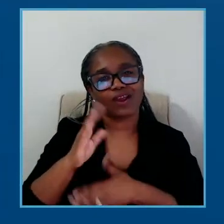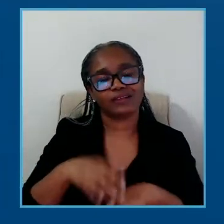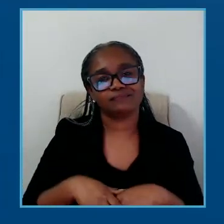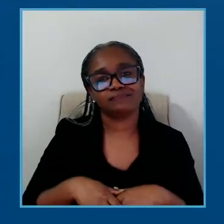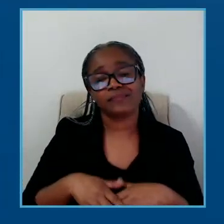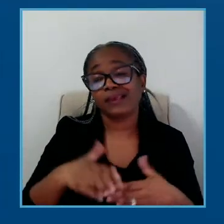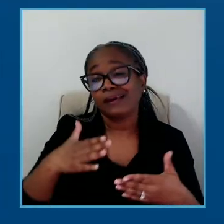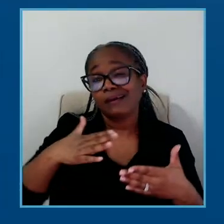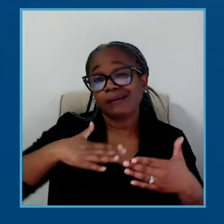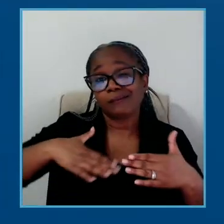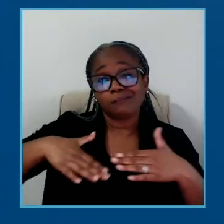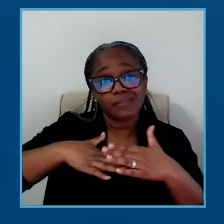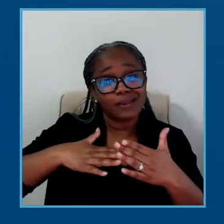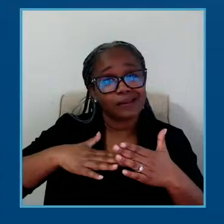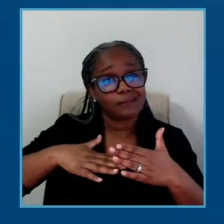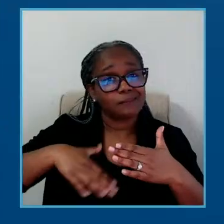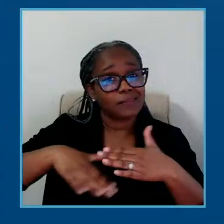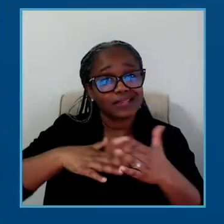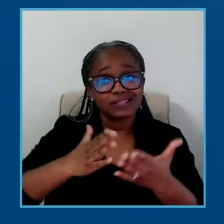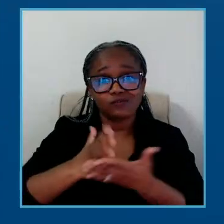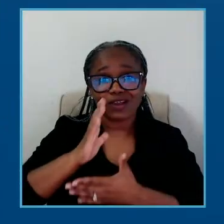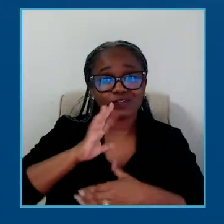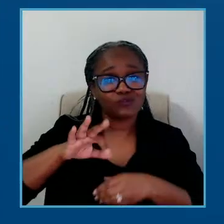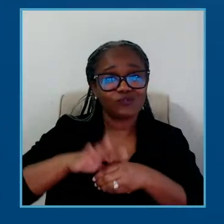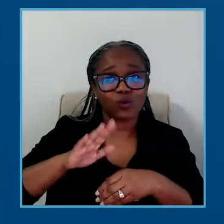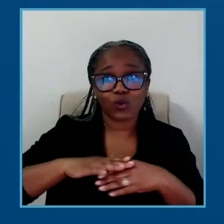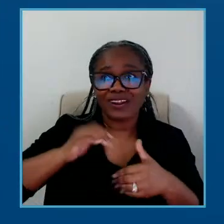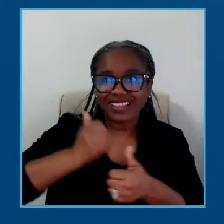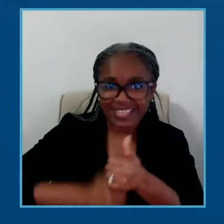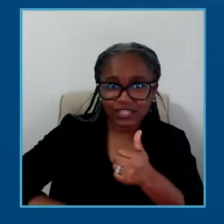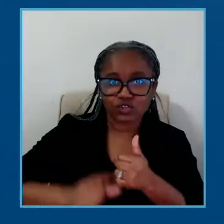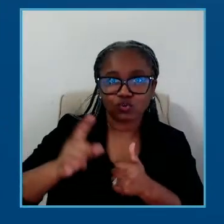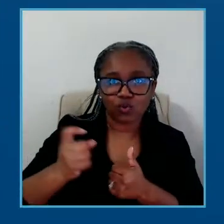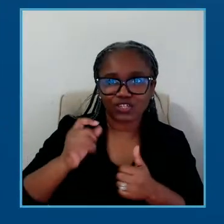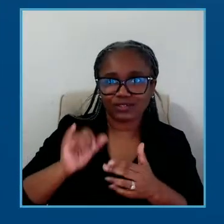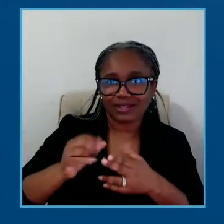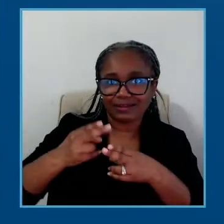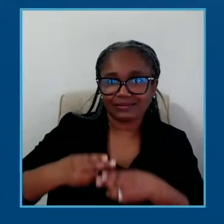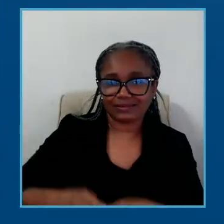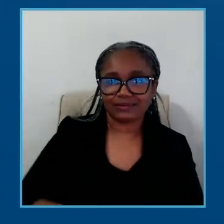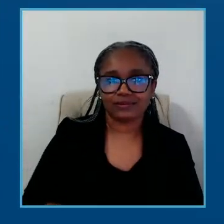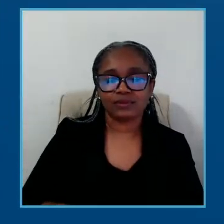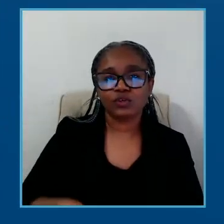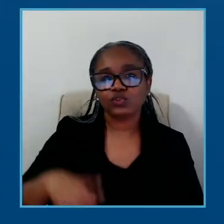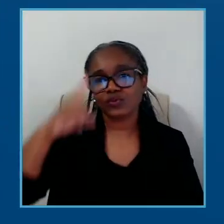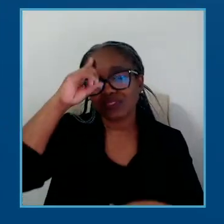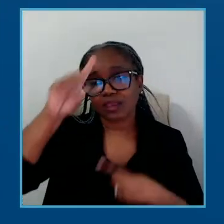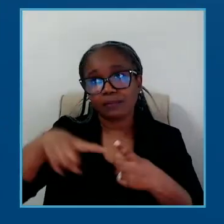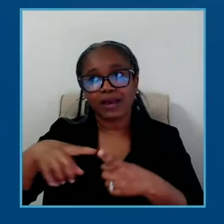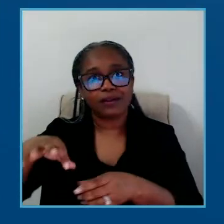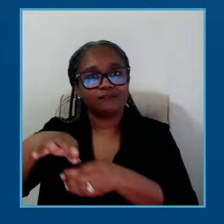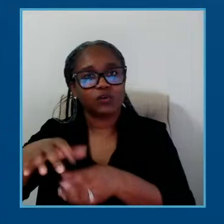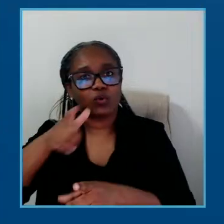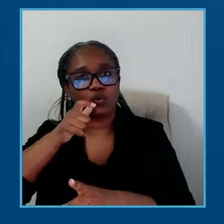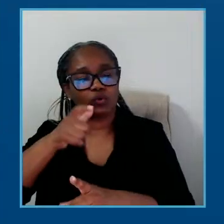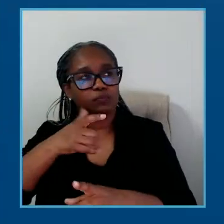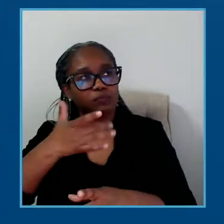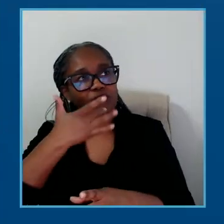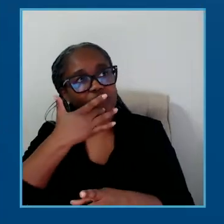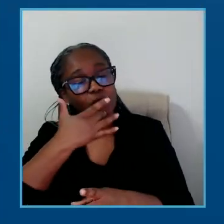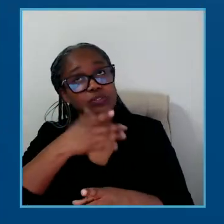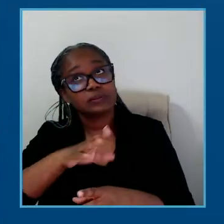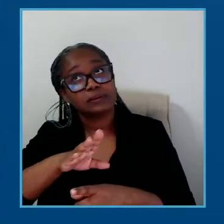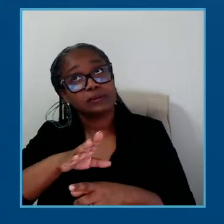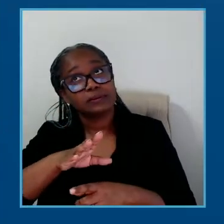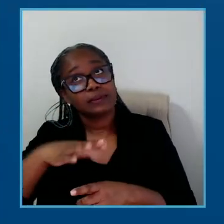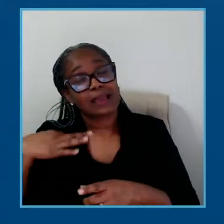each question that's taken up. So I want you to consider the case of a voter who prefers candidate B over candidate A among